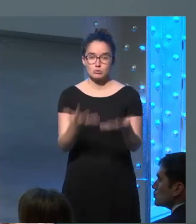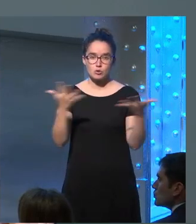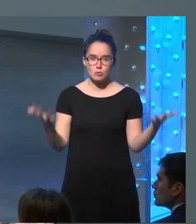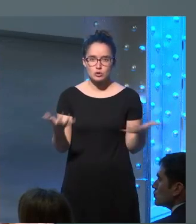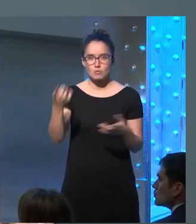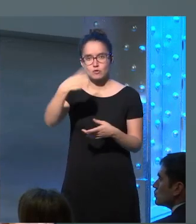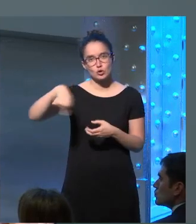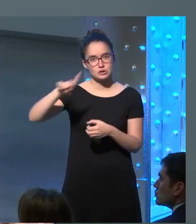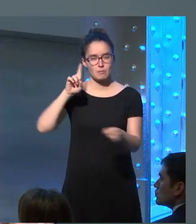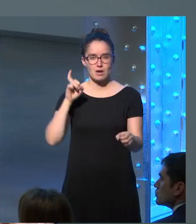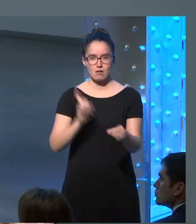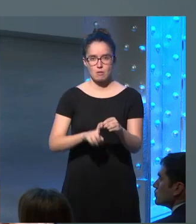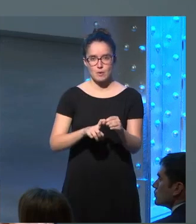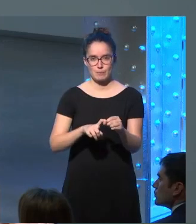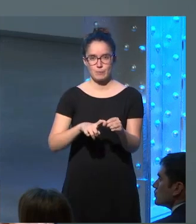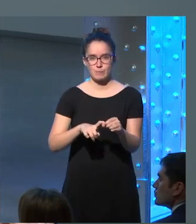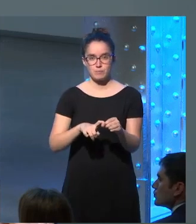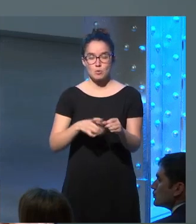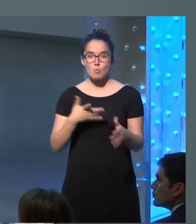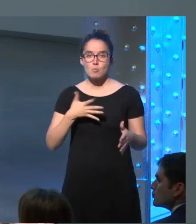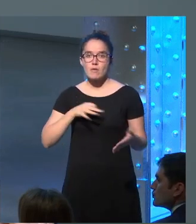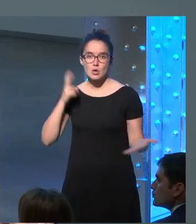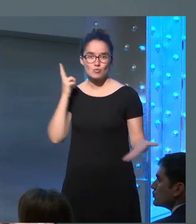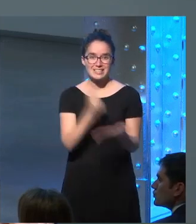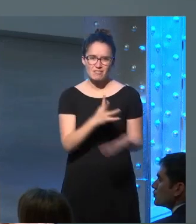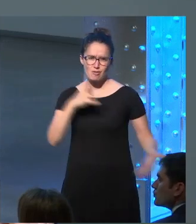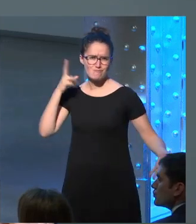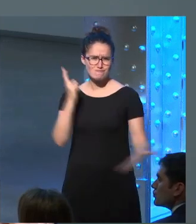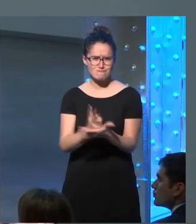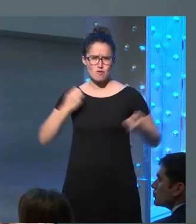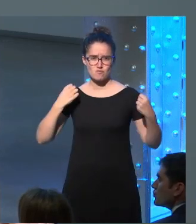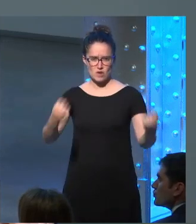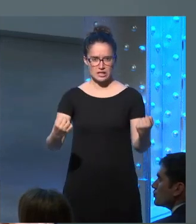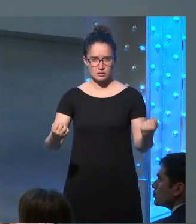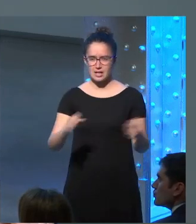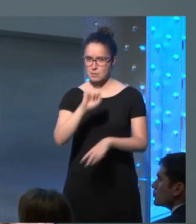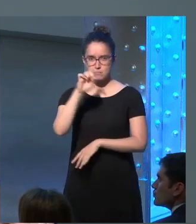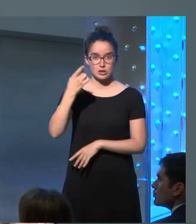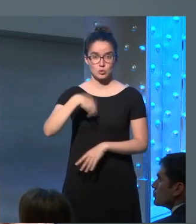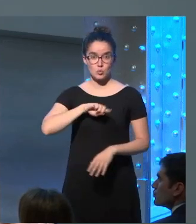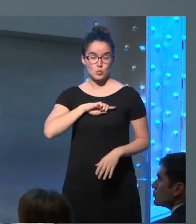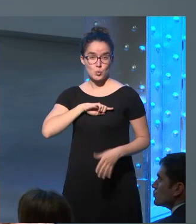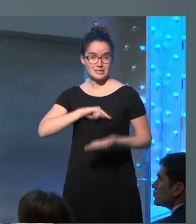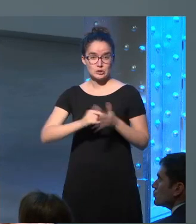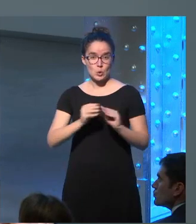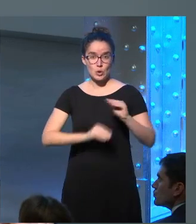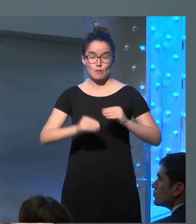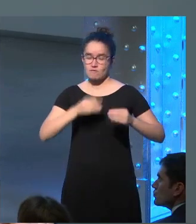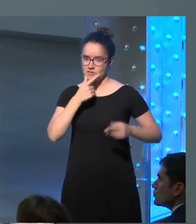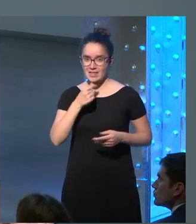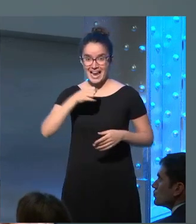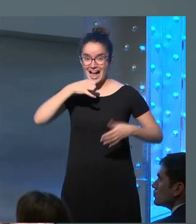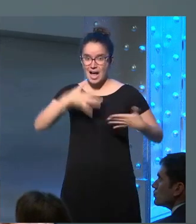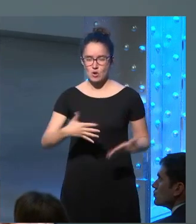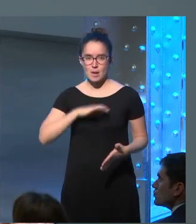project. And so thank you very much. You are all participating in the challenge of all challenges. Our recipe is very